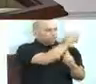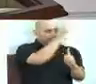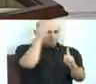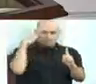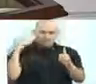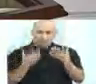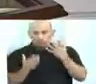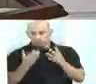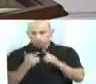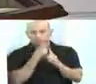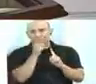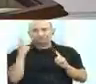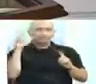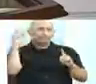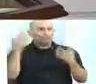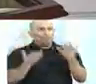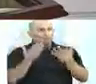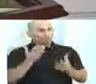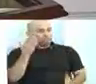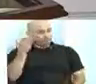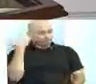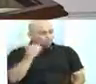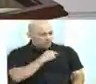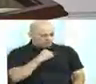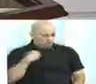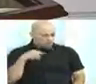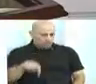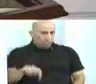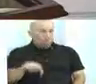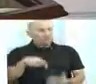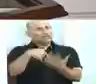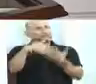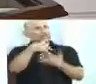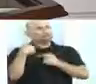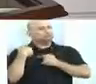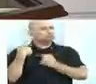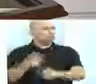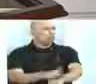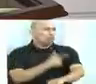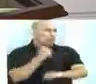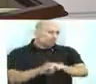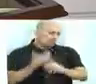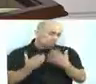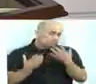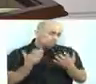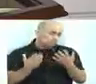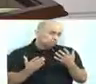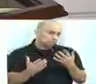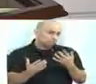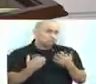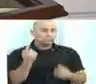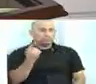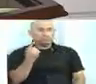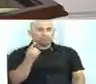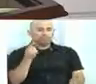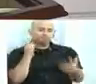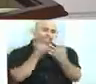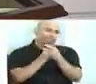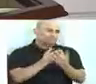drifted. Maybe you used to be a member in this fellowship for a long time. Somebody hurt